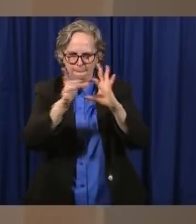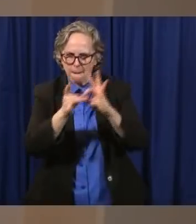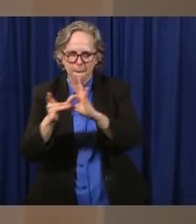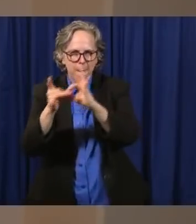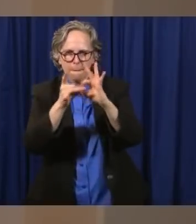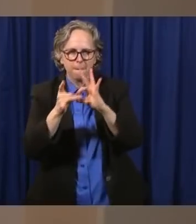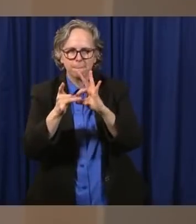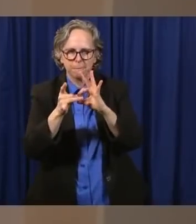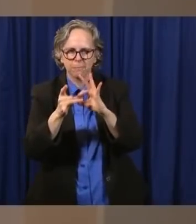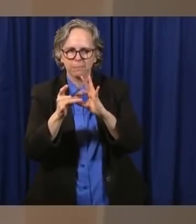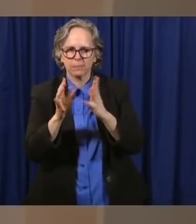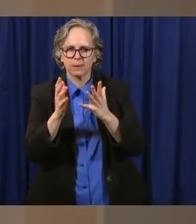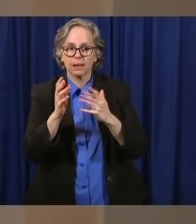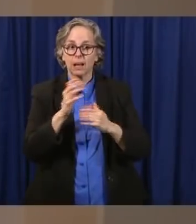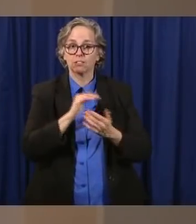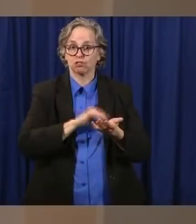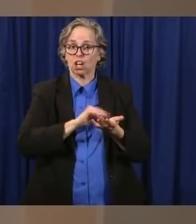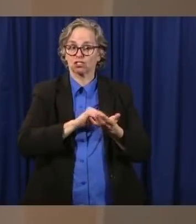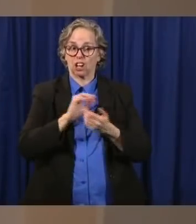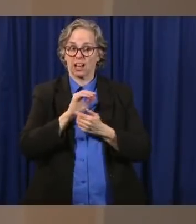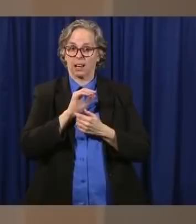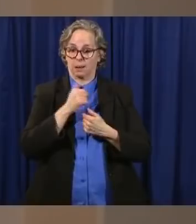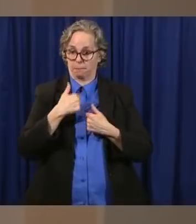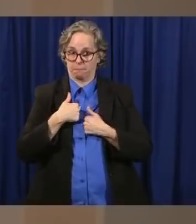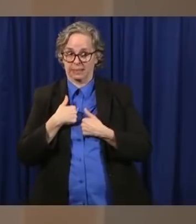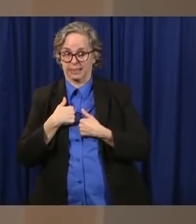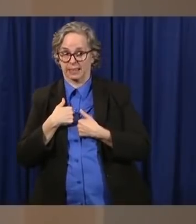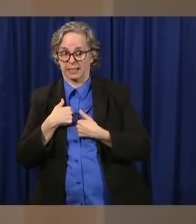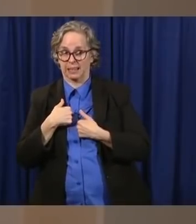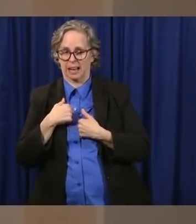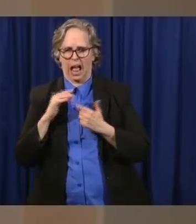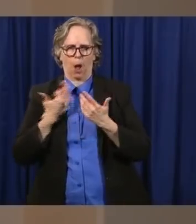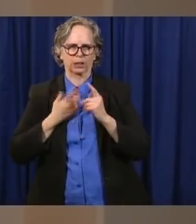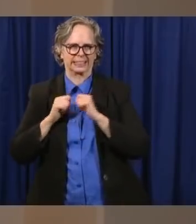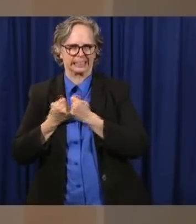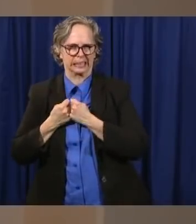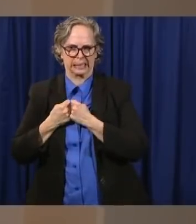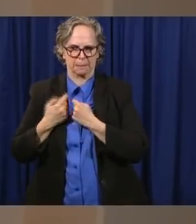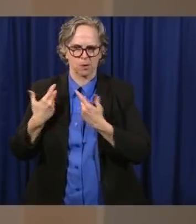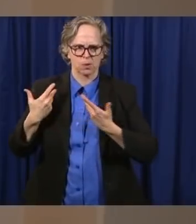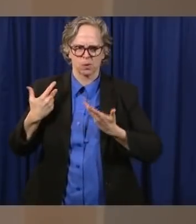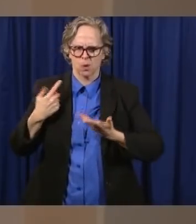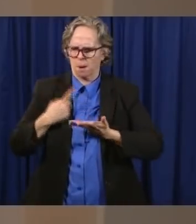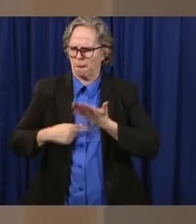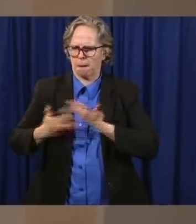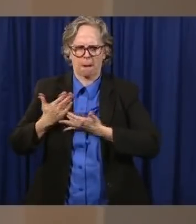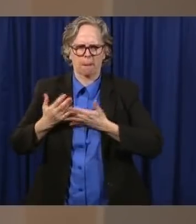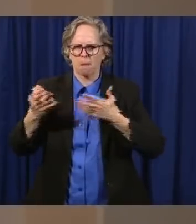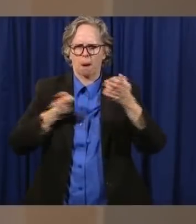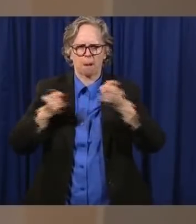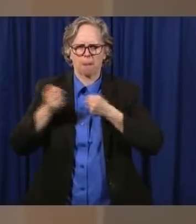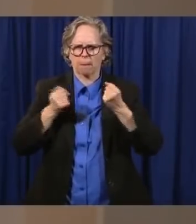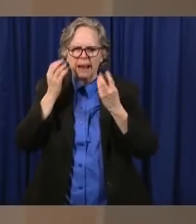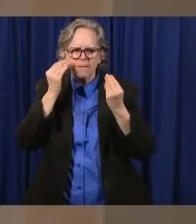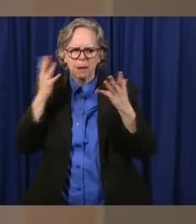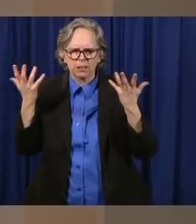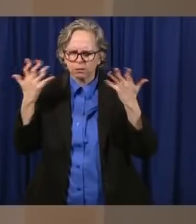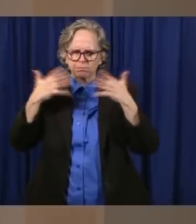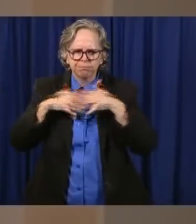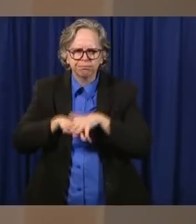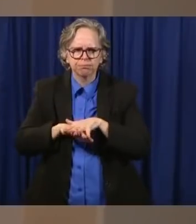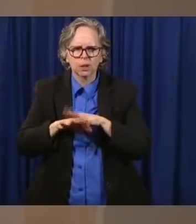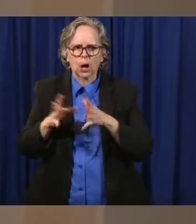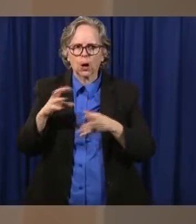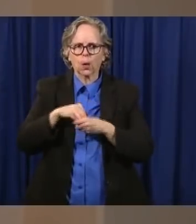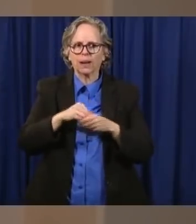I and our teams at the governor's direction are pulling all that together, and that will be part of that plan as we unveil it